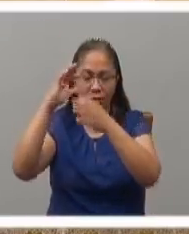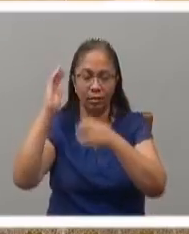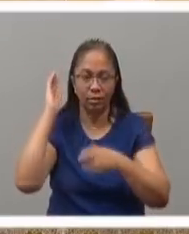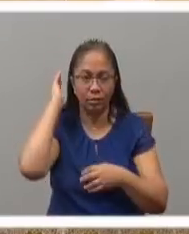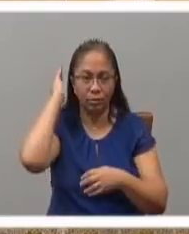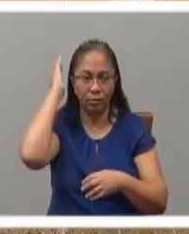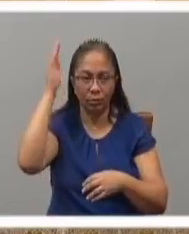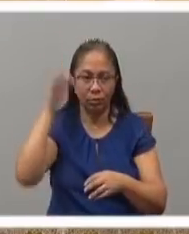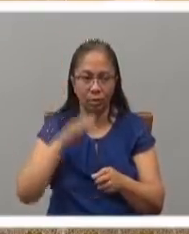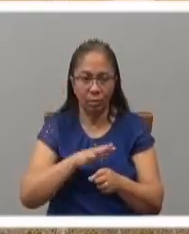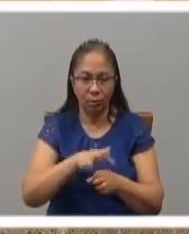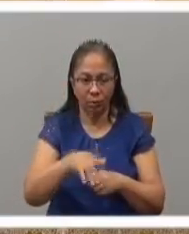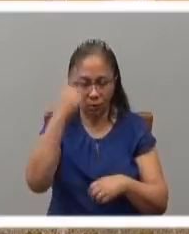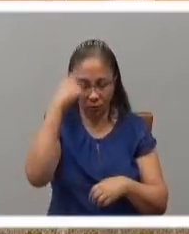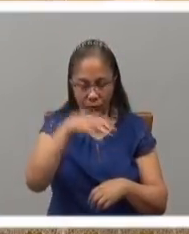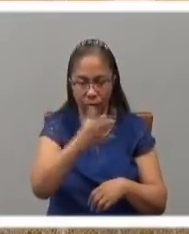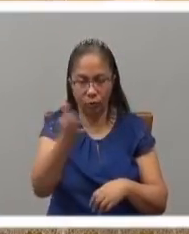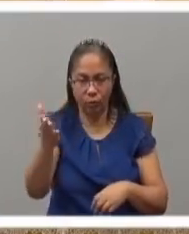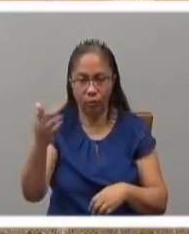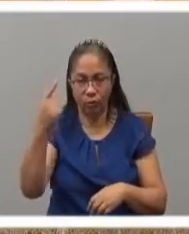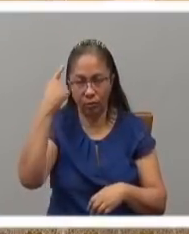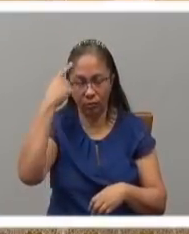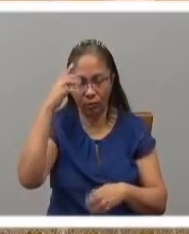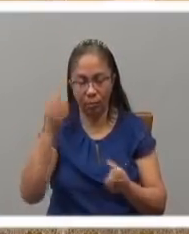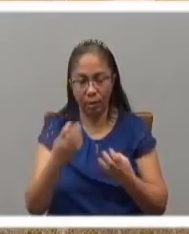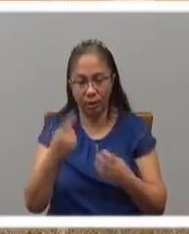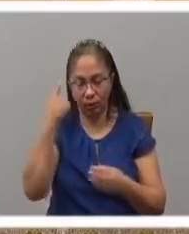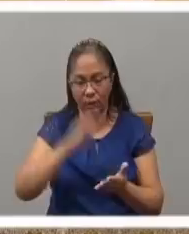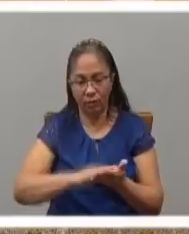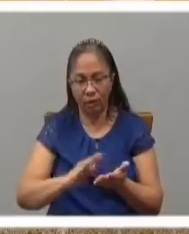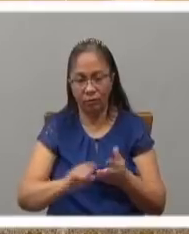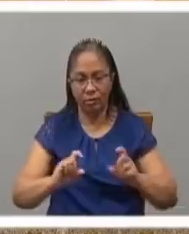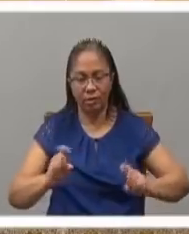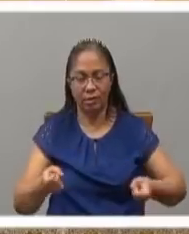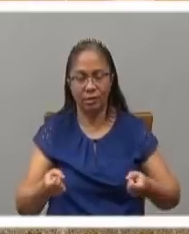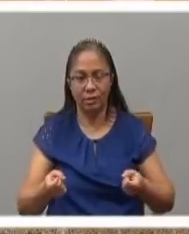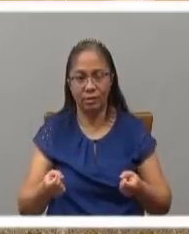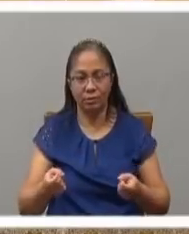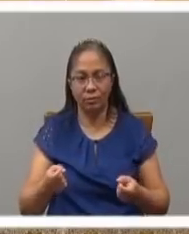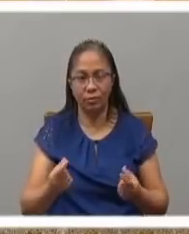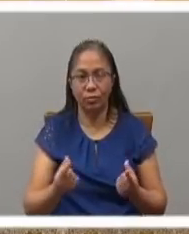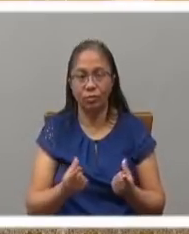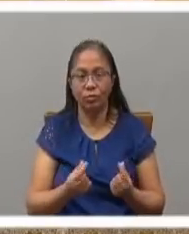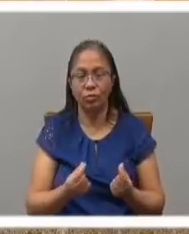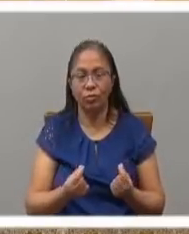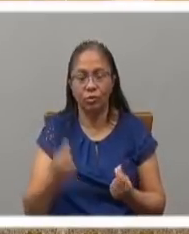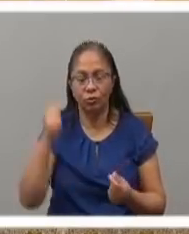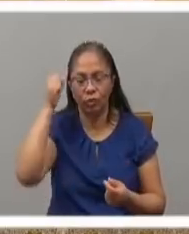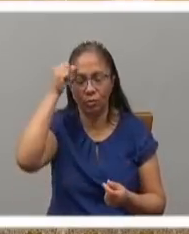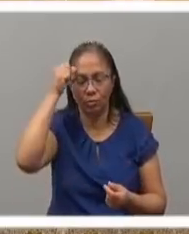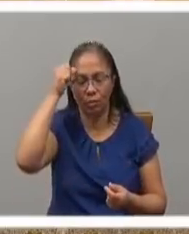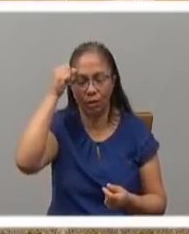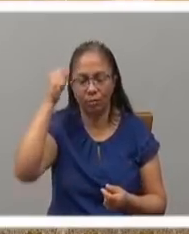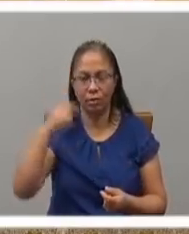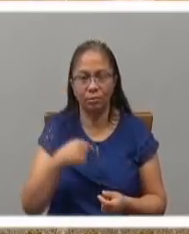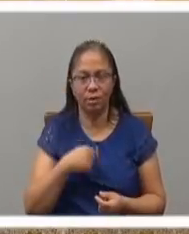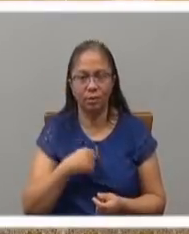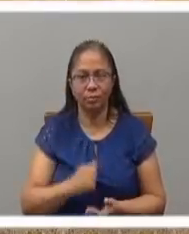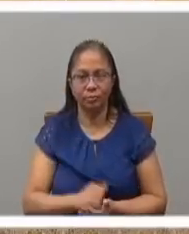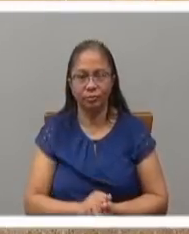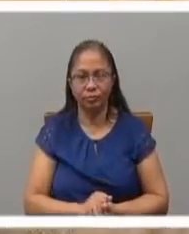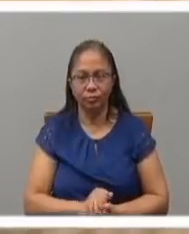covenant, which will be poured out for you and for many for the forgiveness of sins. Do this in memory of